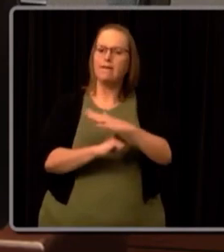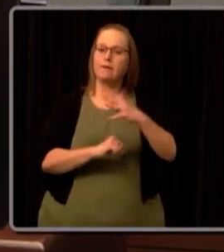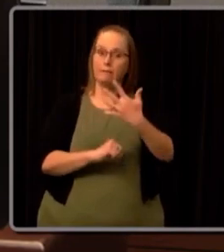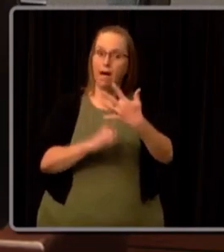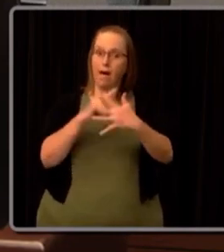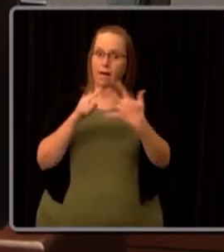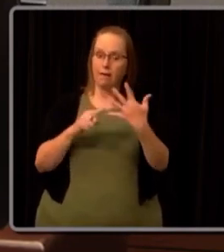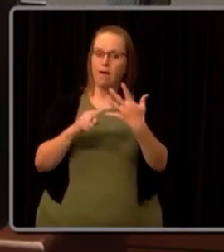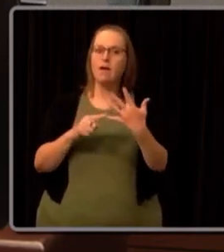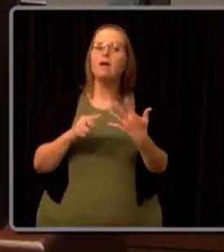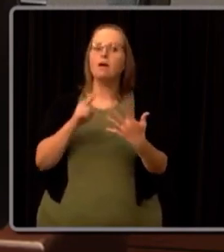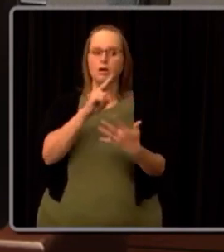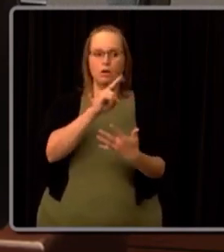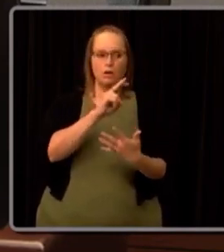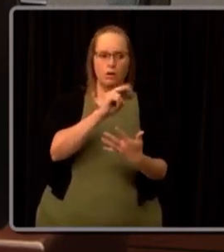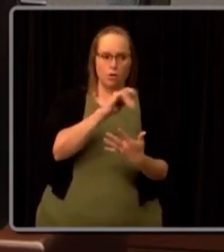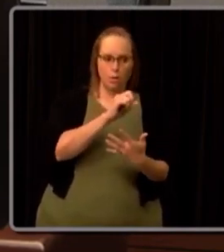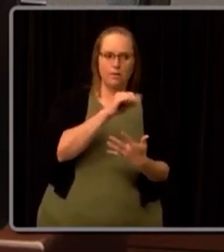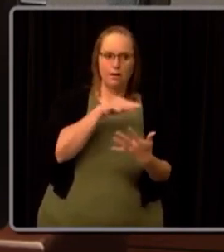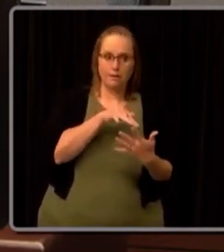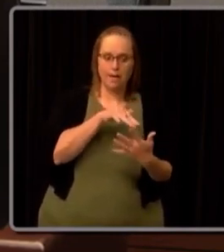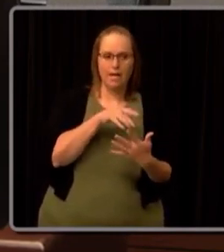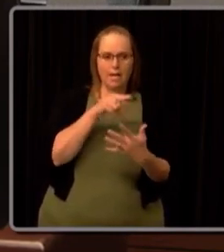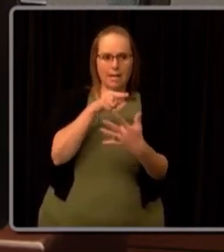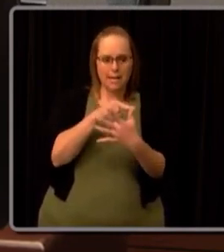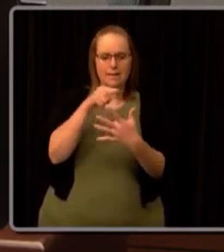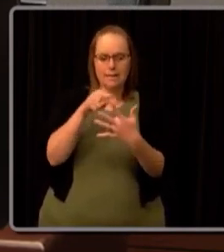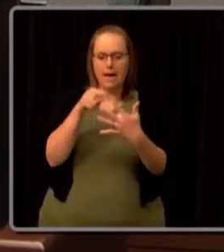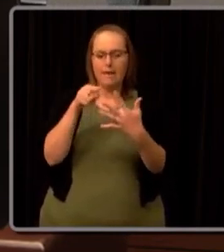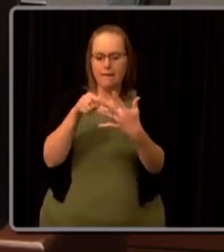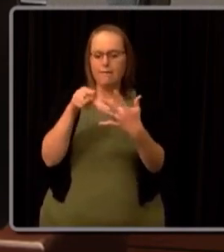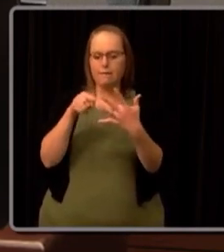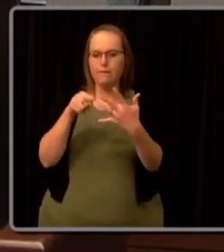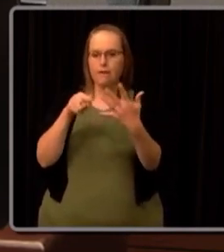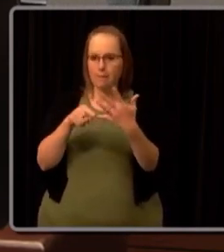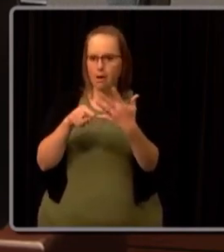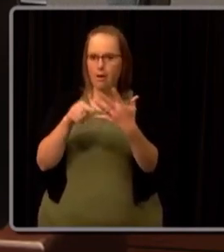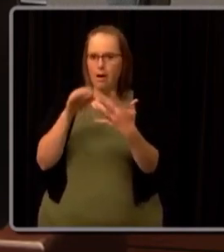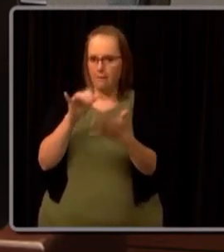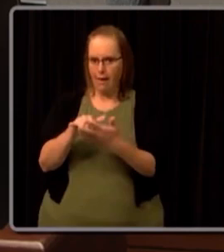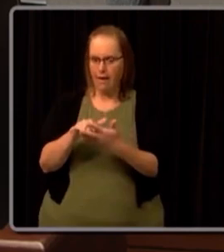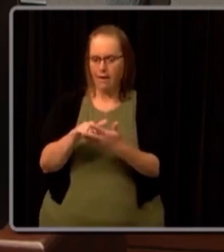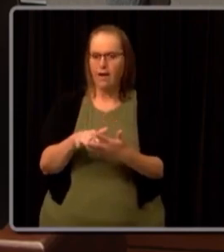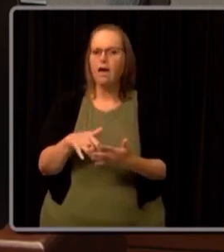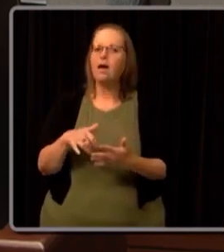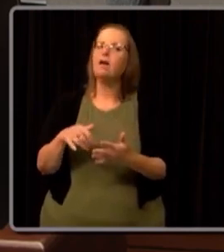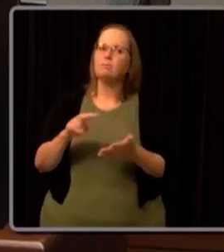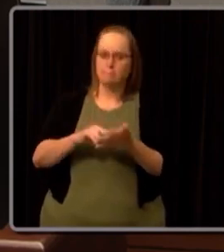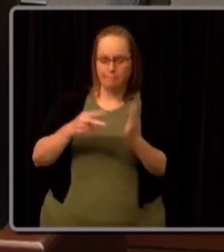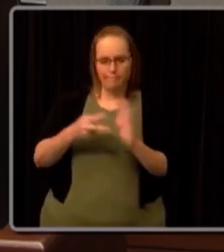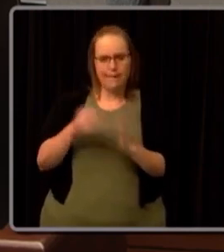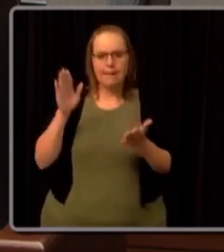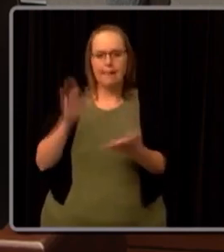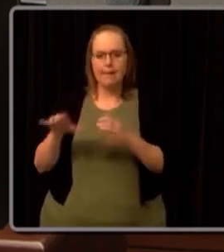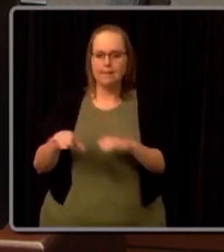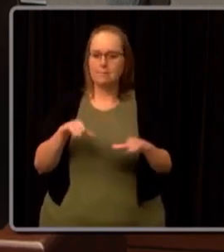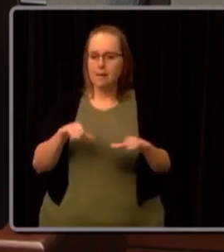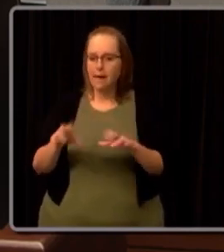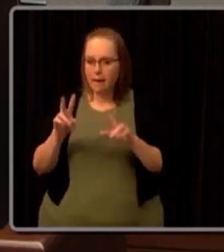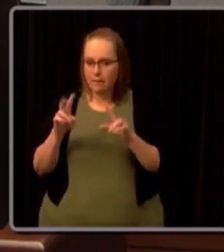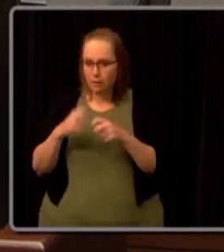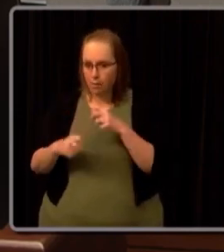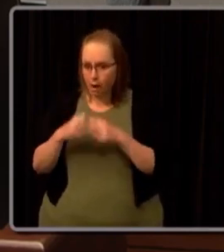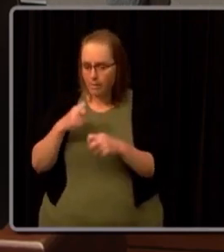units of study hits every aspect of the Fundamental 5, and in turn, fewer behavior issues, students are more